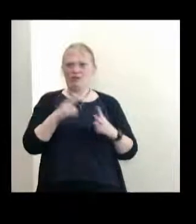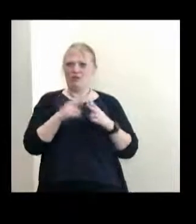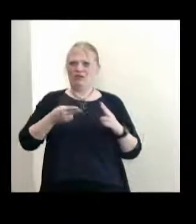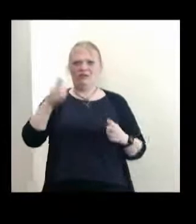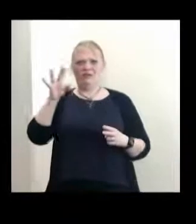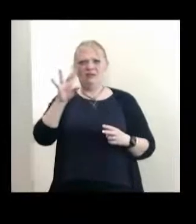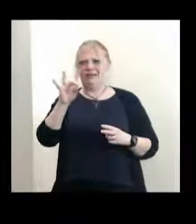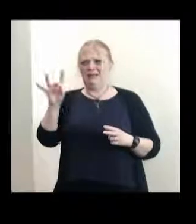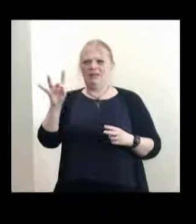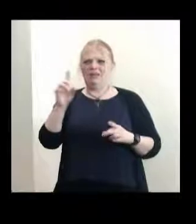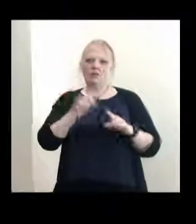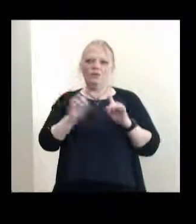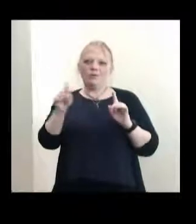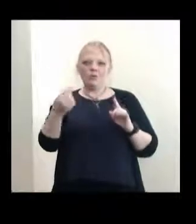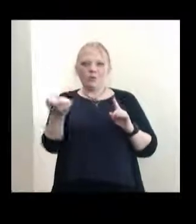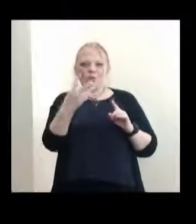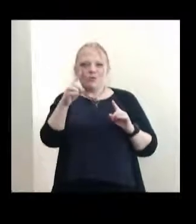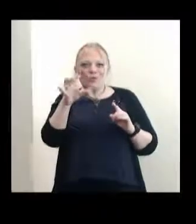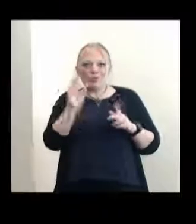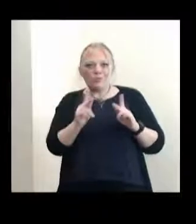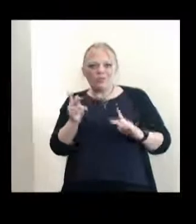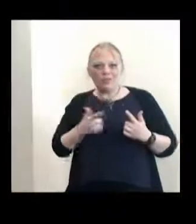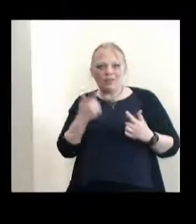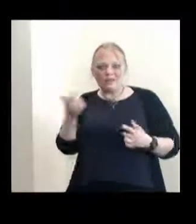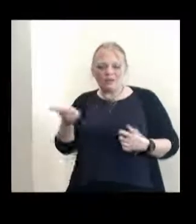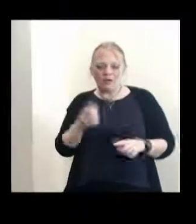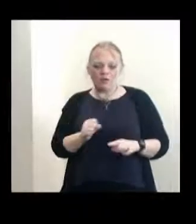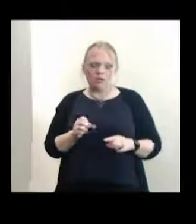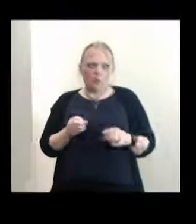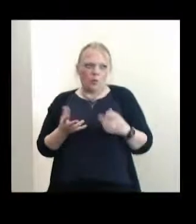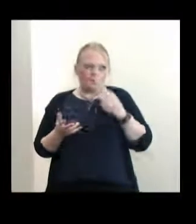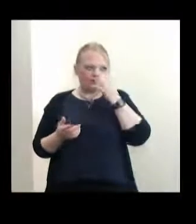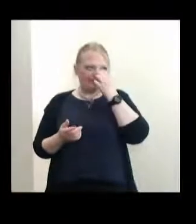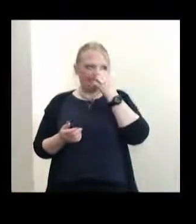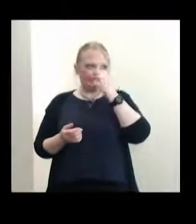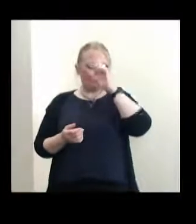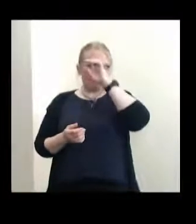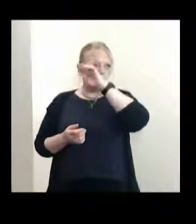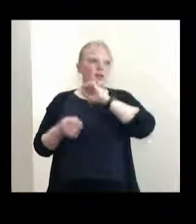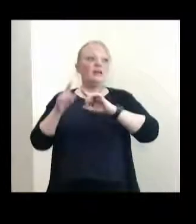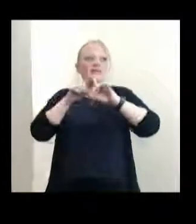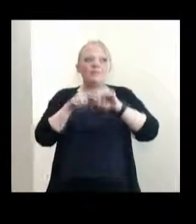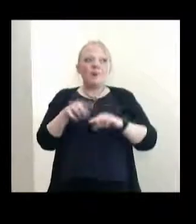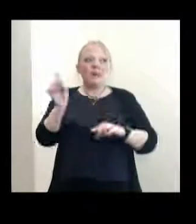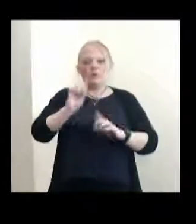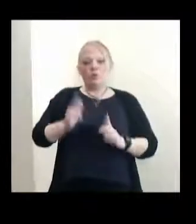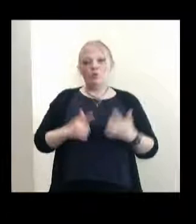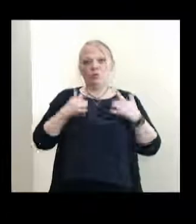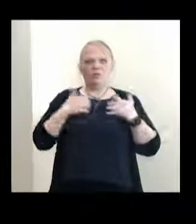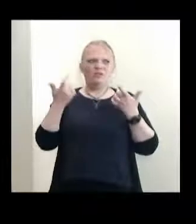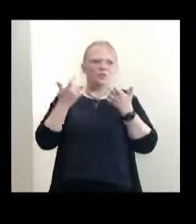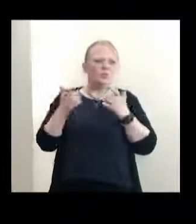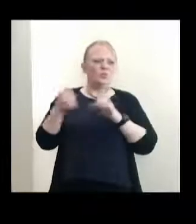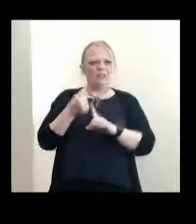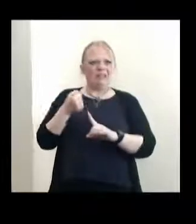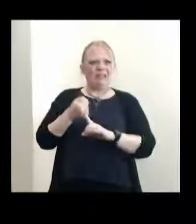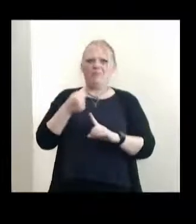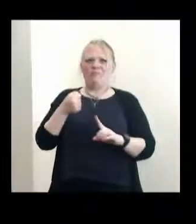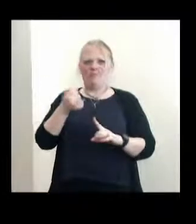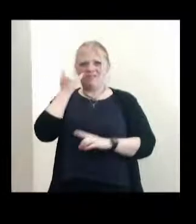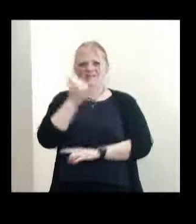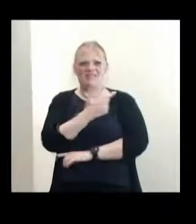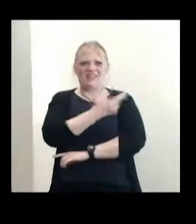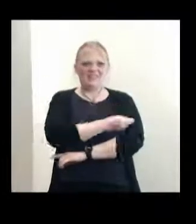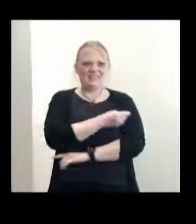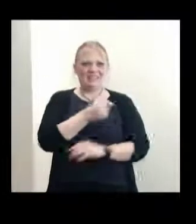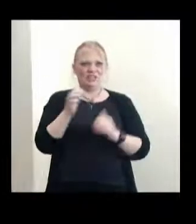couple hundred people that live in that zip code. But depending on where you live, it has a huge impact on whether or not you've been vaccinated